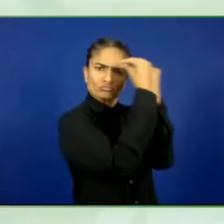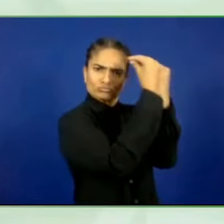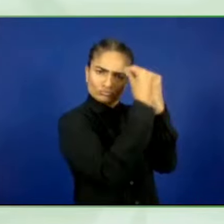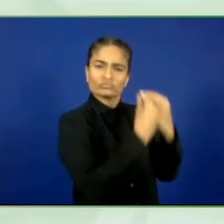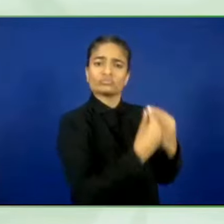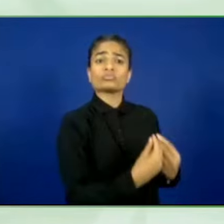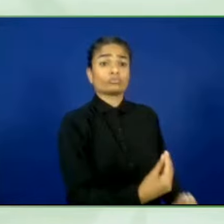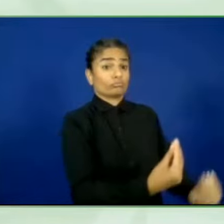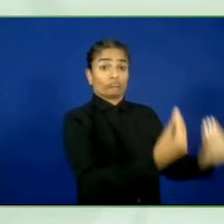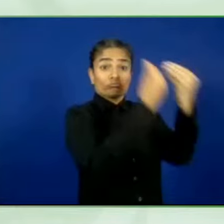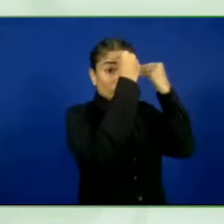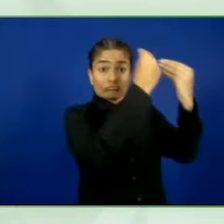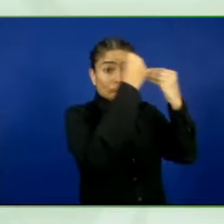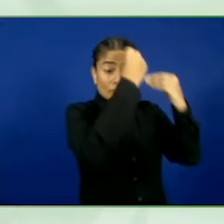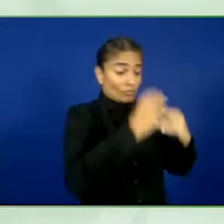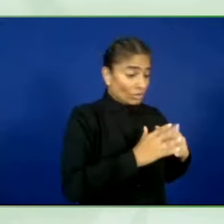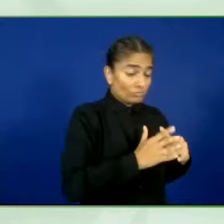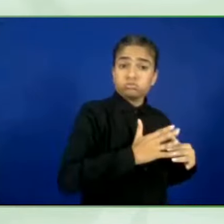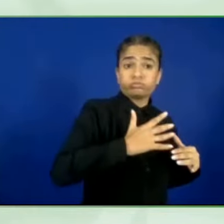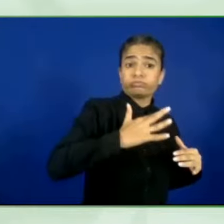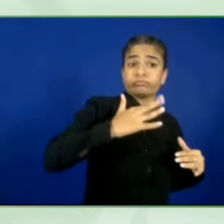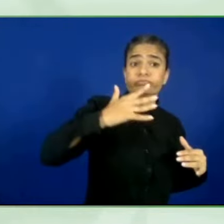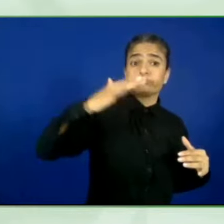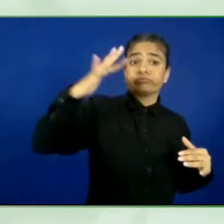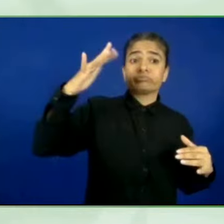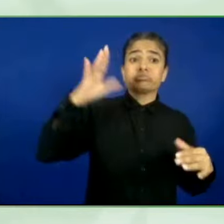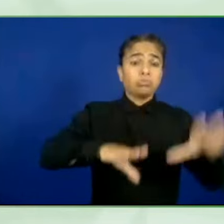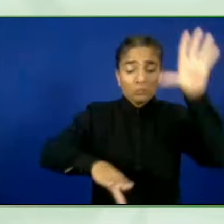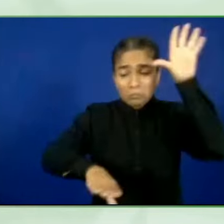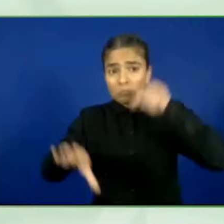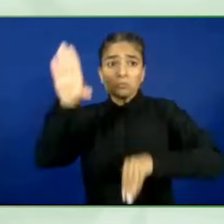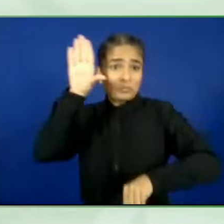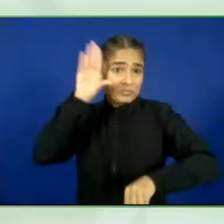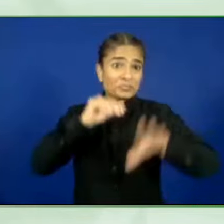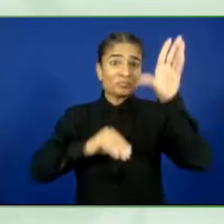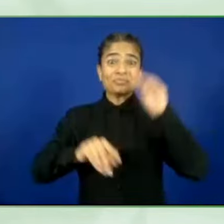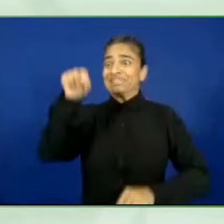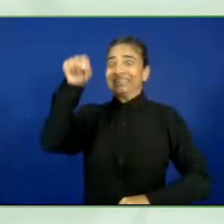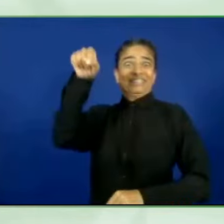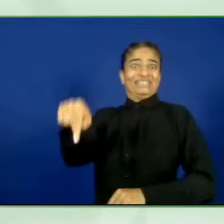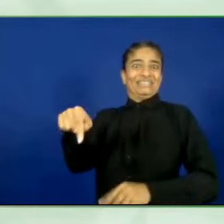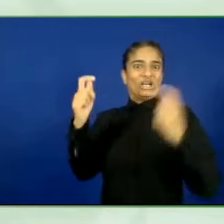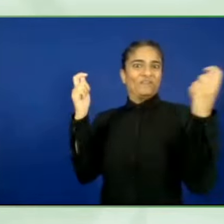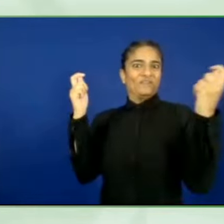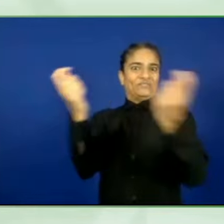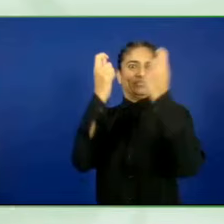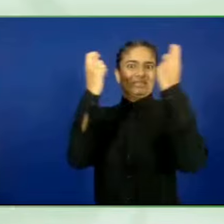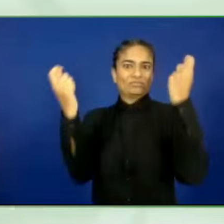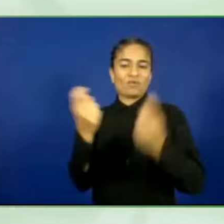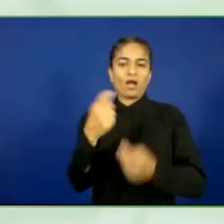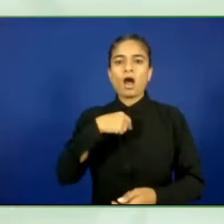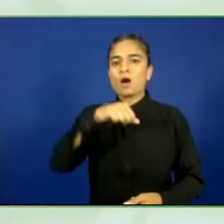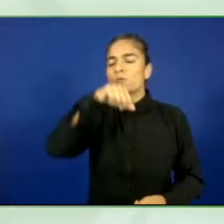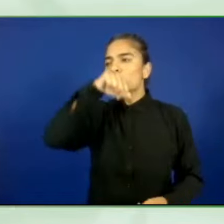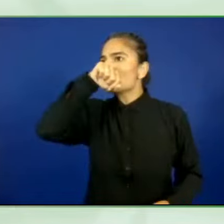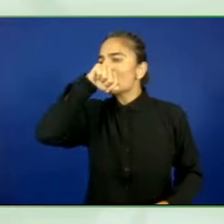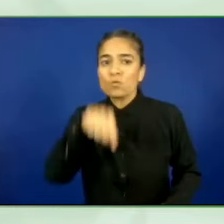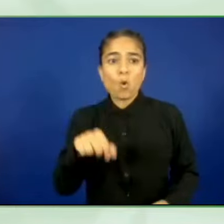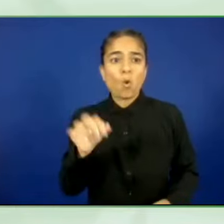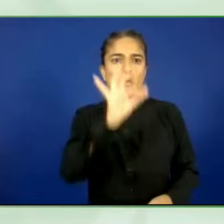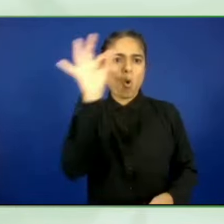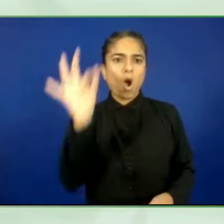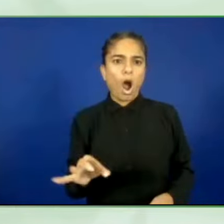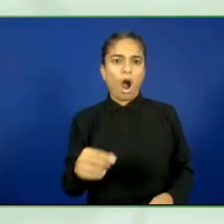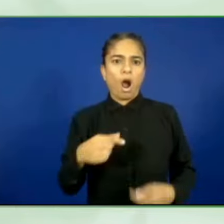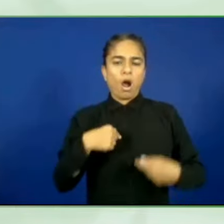when we had the festival, then that's when I really explored more, because it stopped for a while and then I got